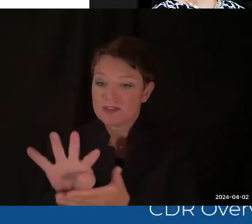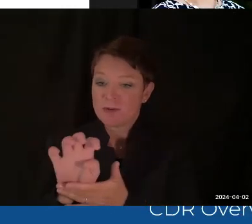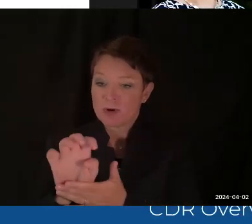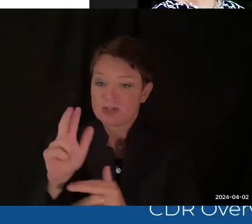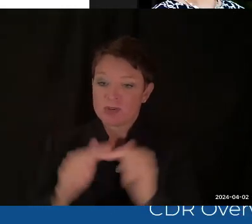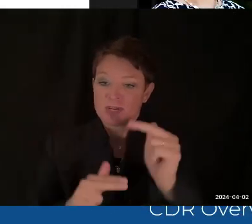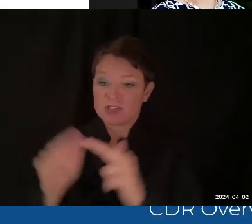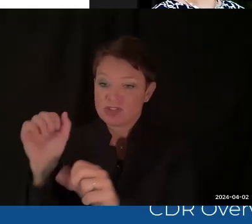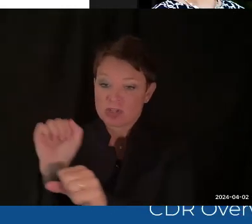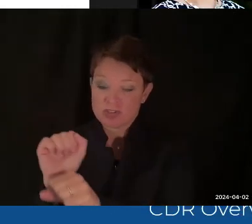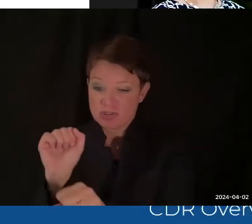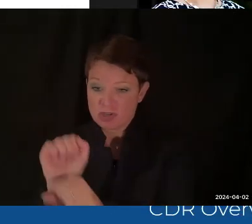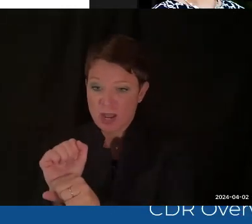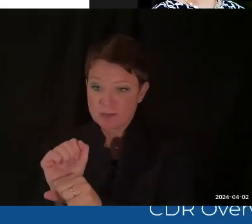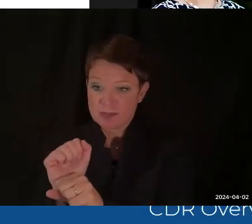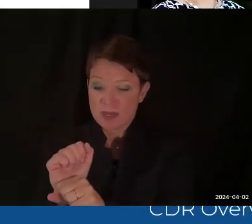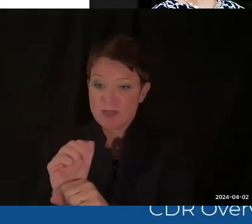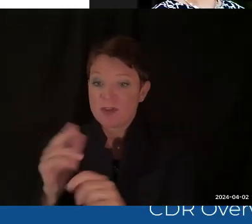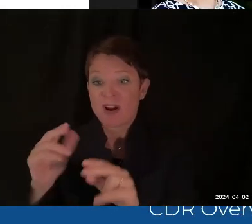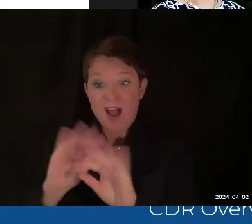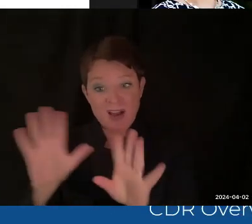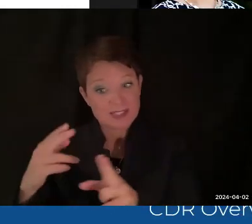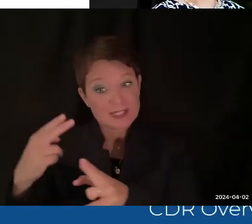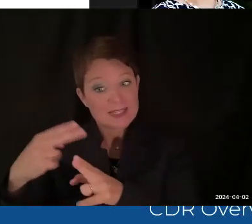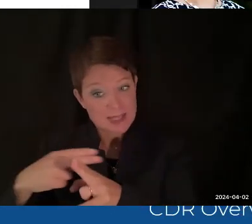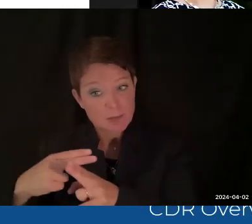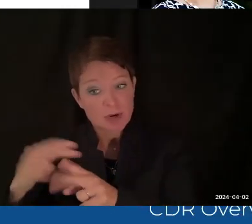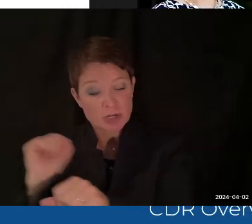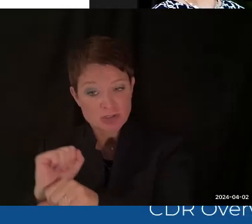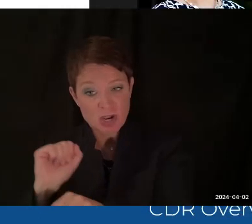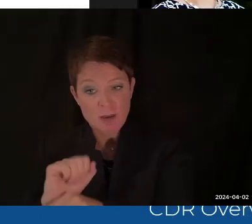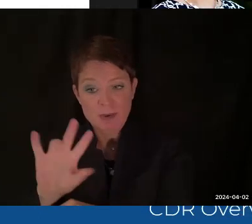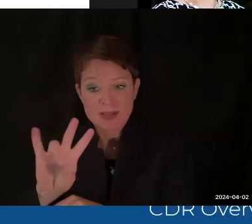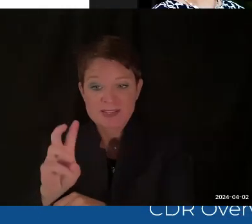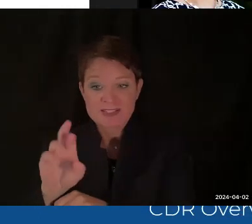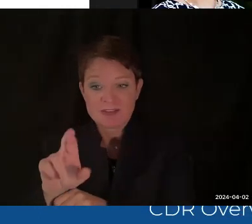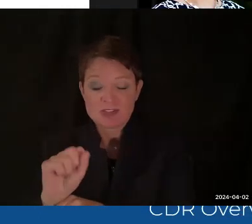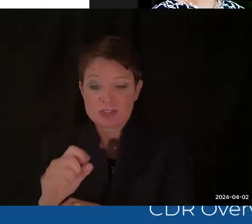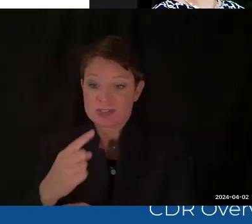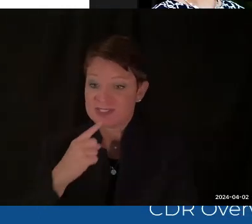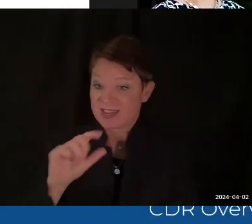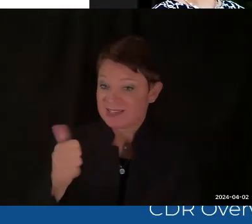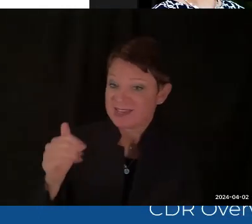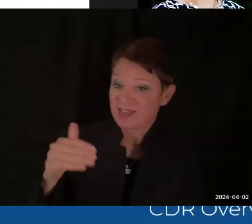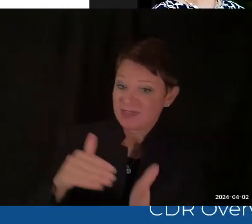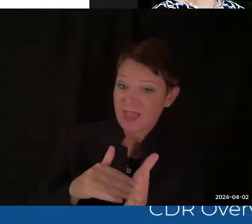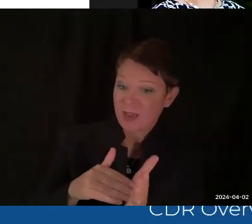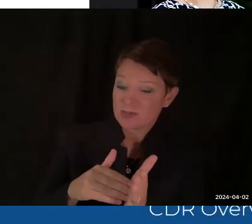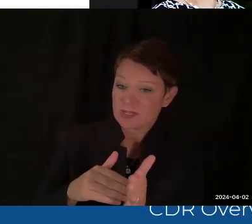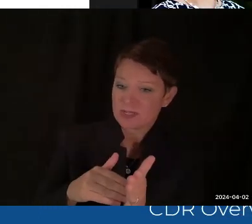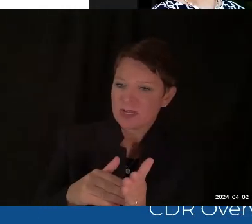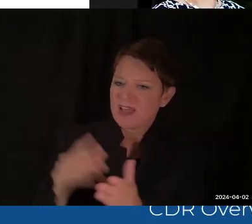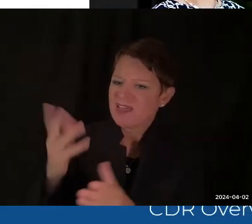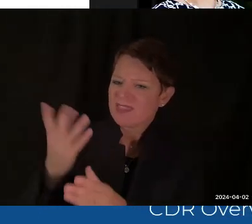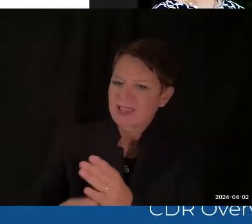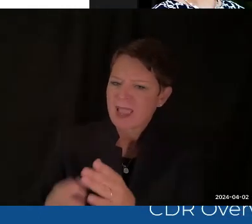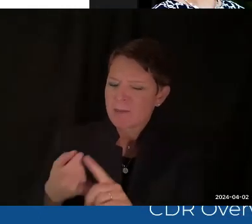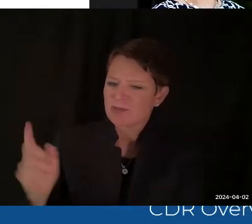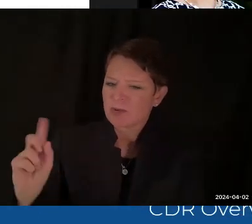construction jobs, and those are obviously temporary. So the Sixers have been saying 10,000, wondering where that gap is coming